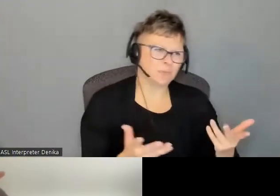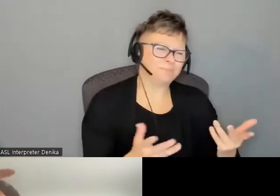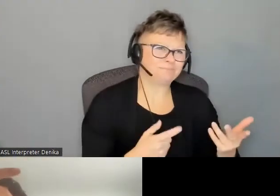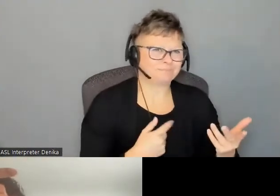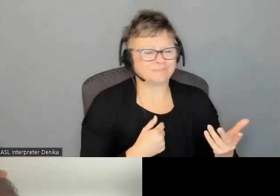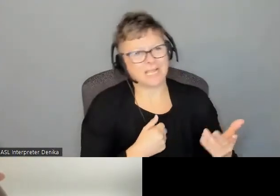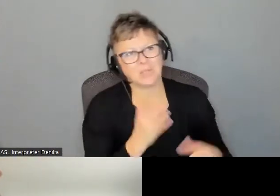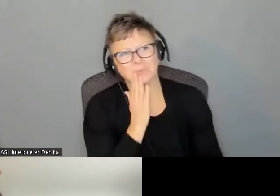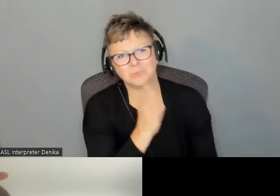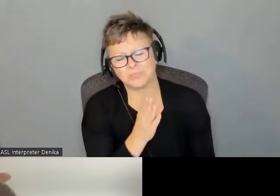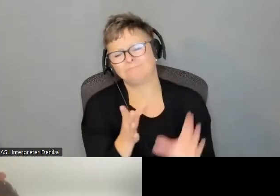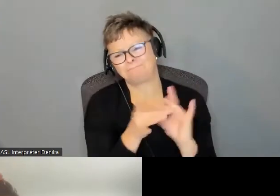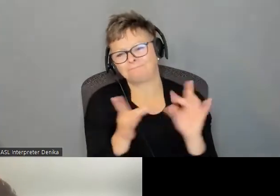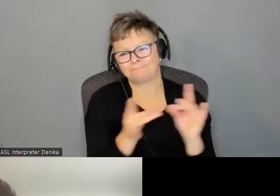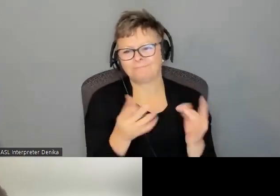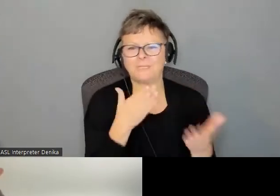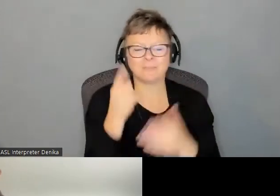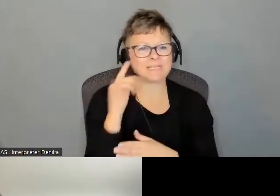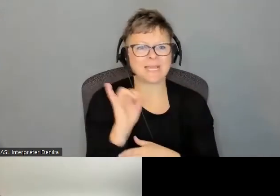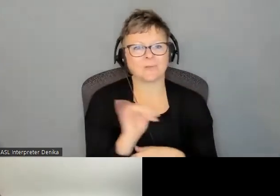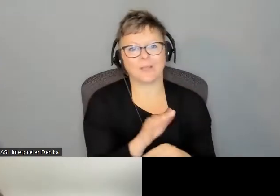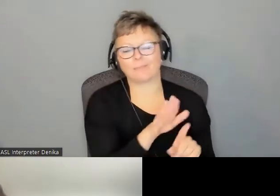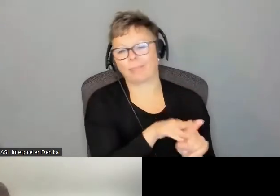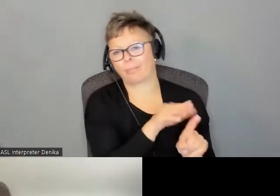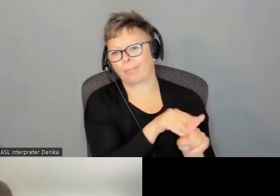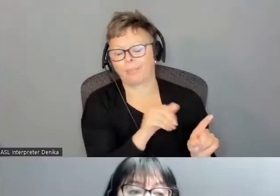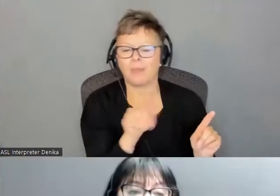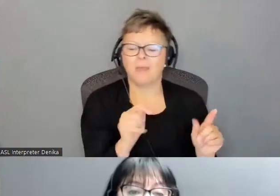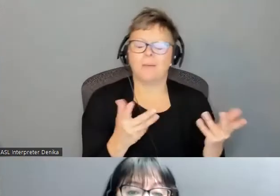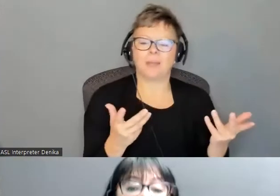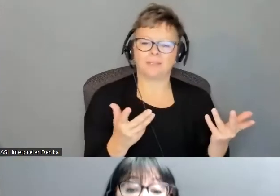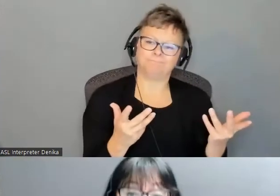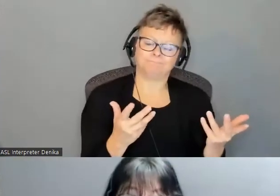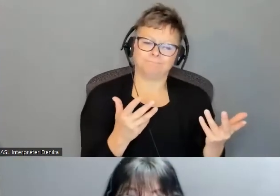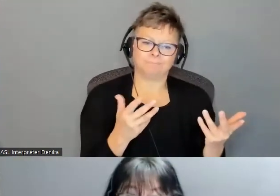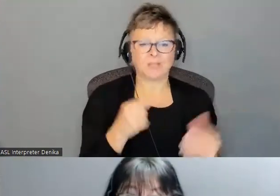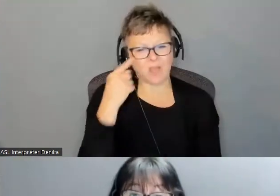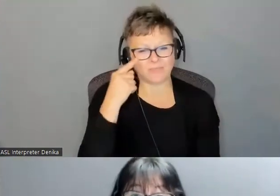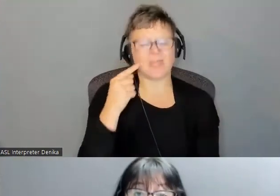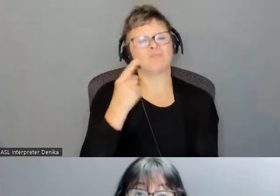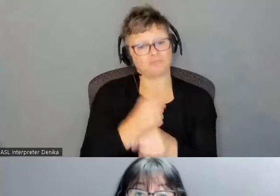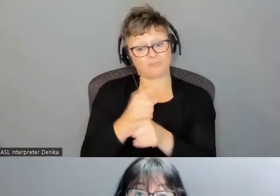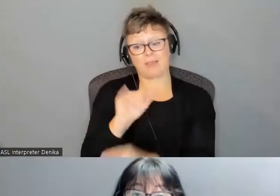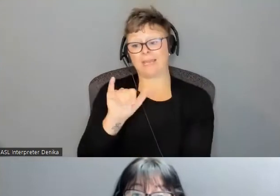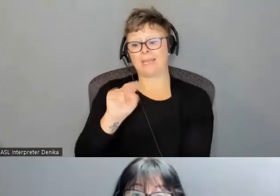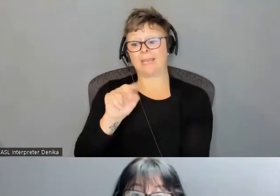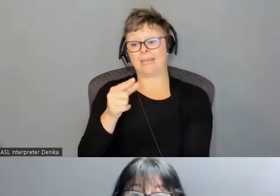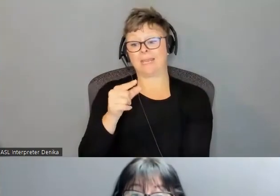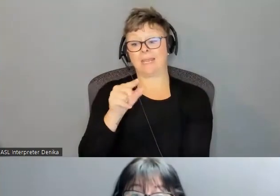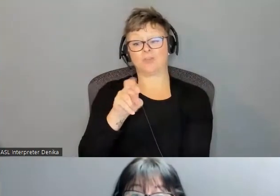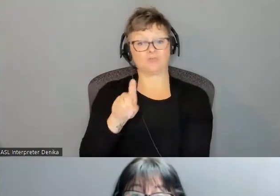again, but maybe we can use this as a jumping off point. But I think it does come back to Ingrid's point about creating that sort of culture